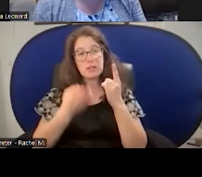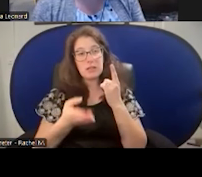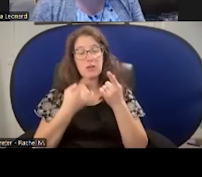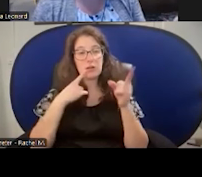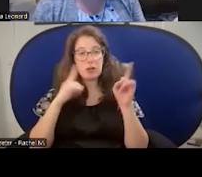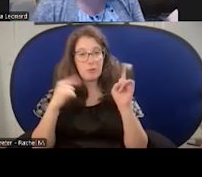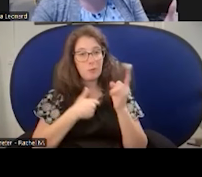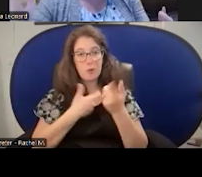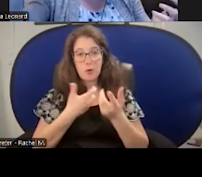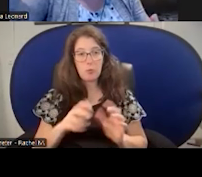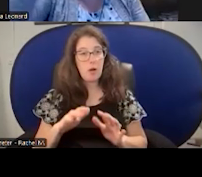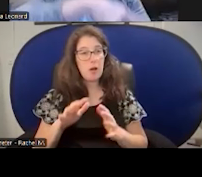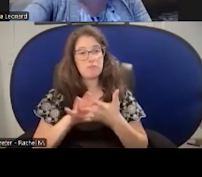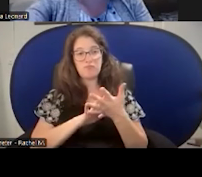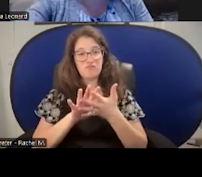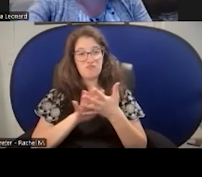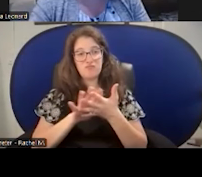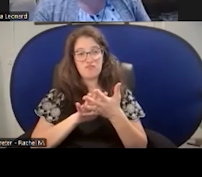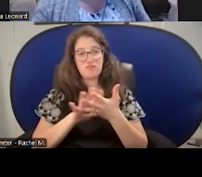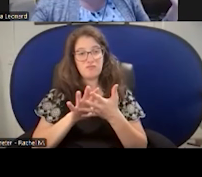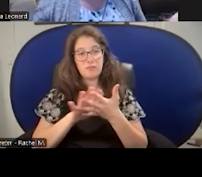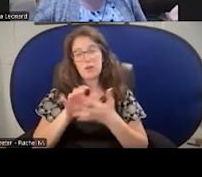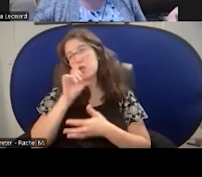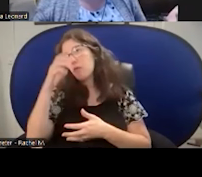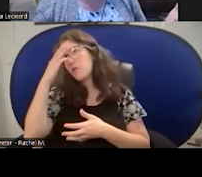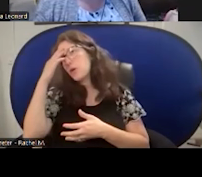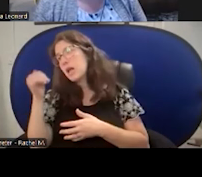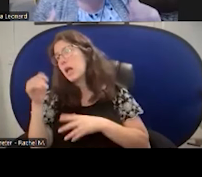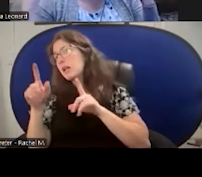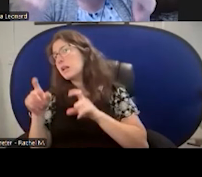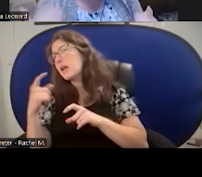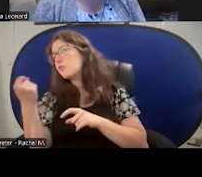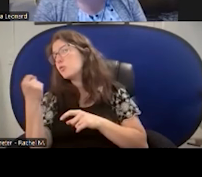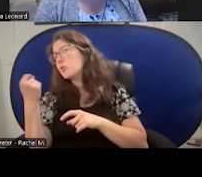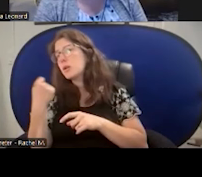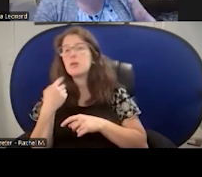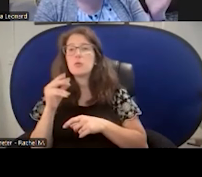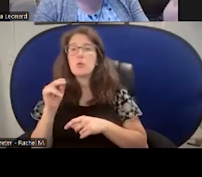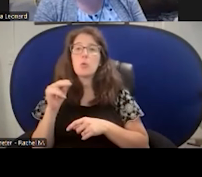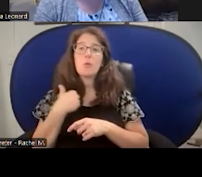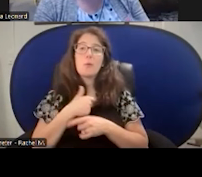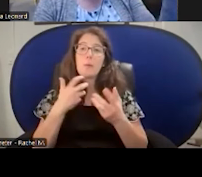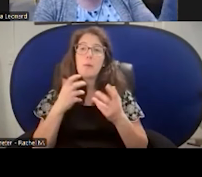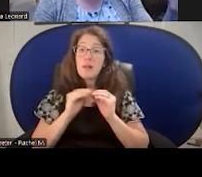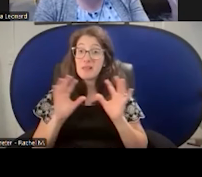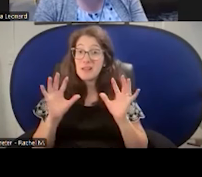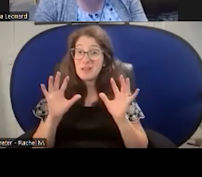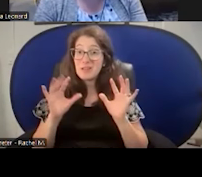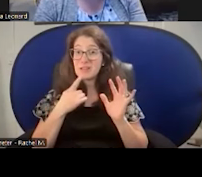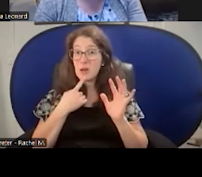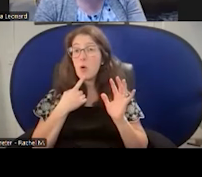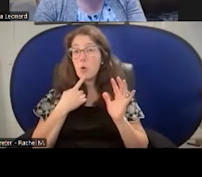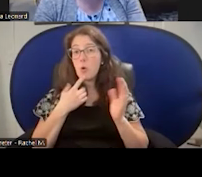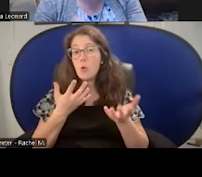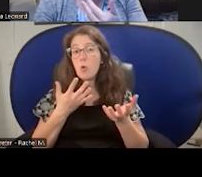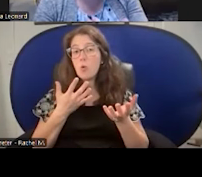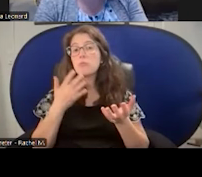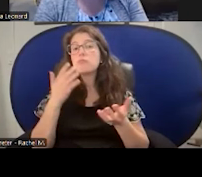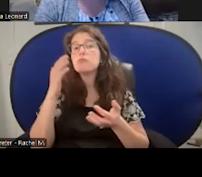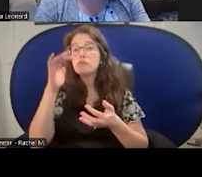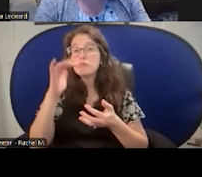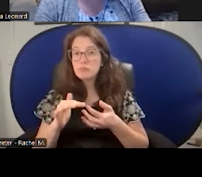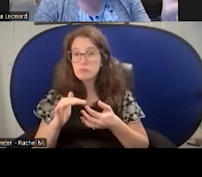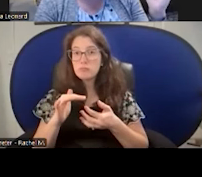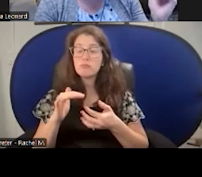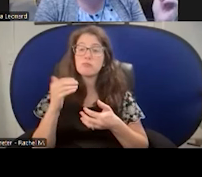vague words like, don't forget about the test Tuesday, and that's all we tell them. We want to be very clear and say, hey, look, these are things that are coming up. Here are the